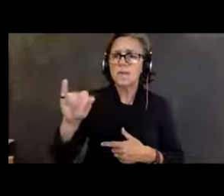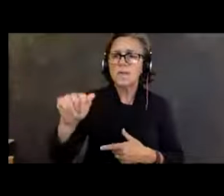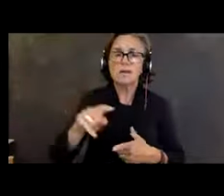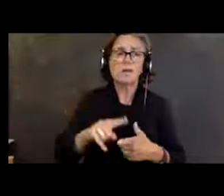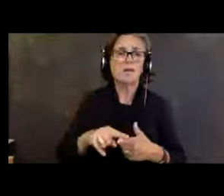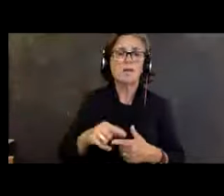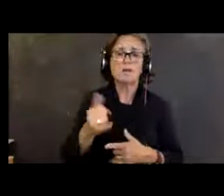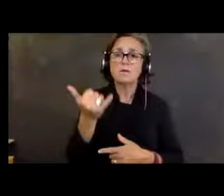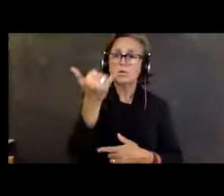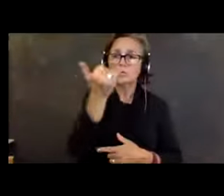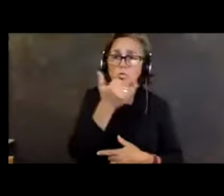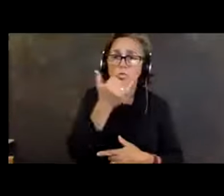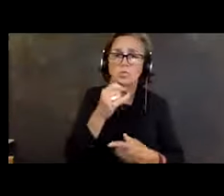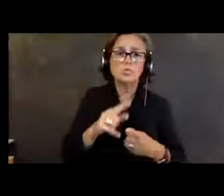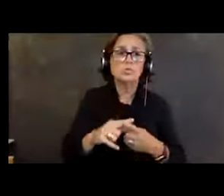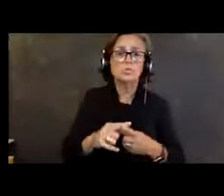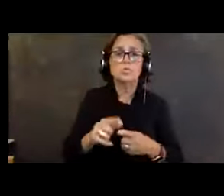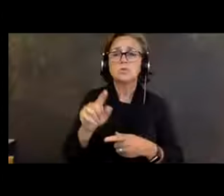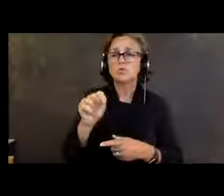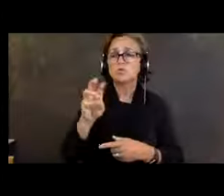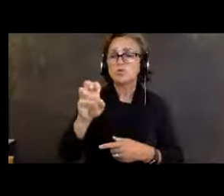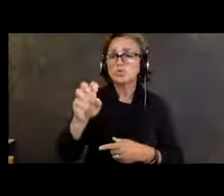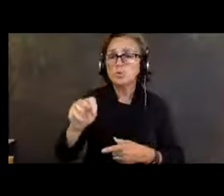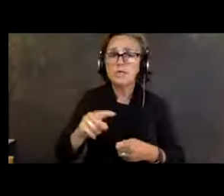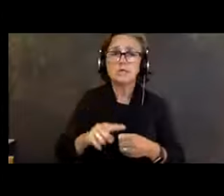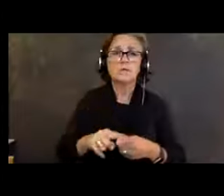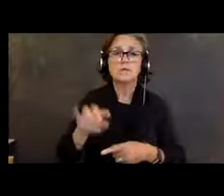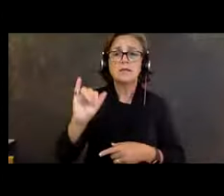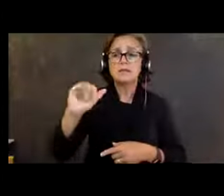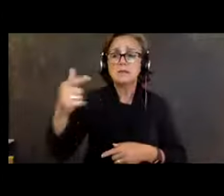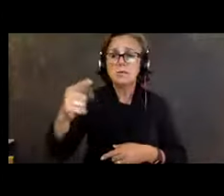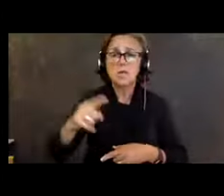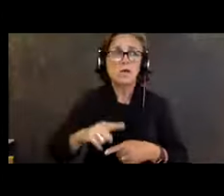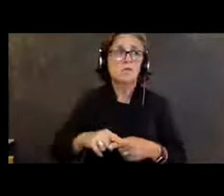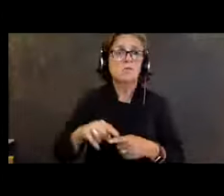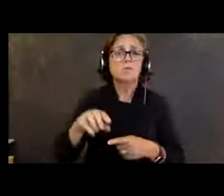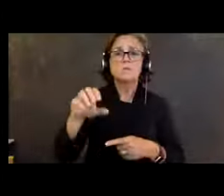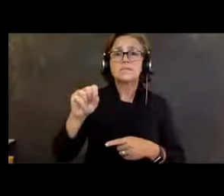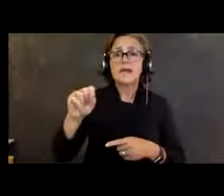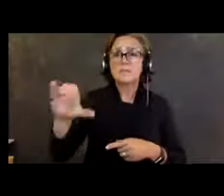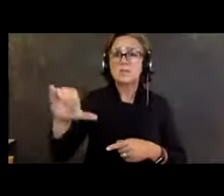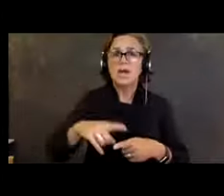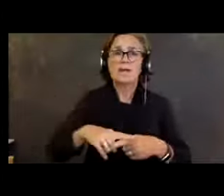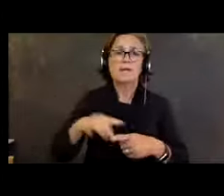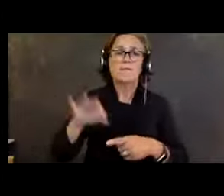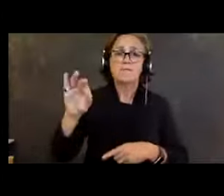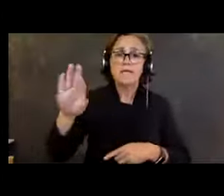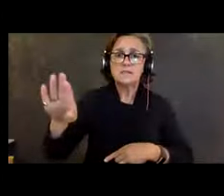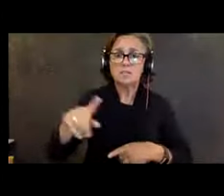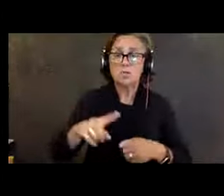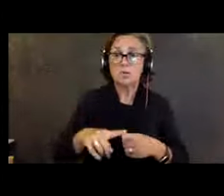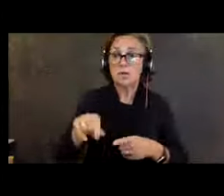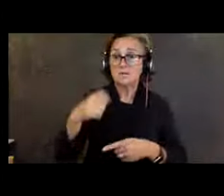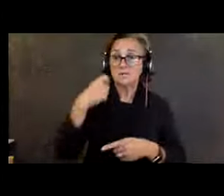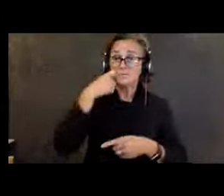YouTube, they're tweeting, they're on Instagram, they're on Snapchat. And then recently, this past